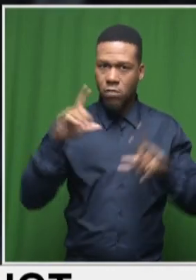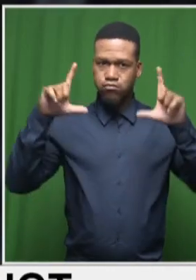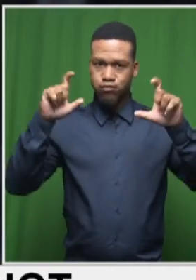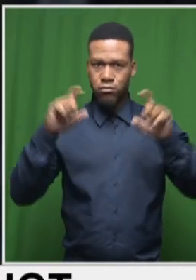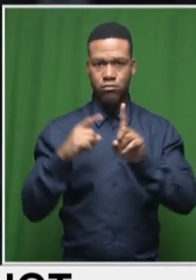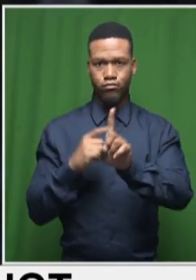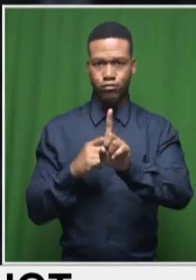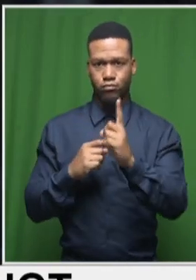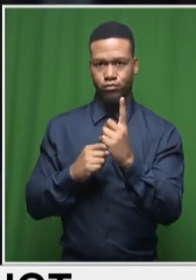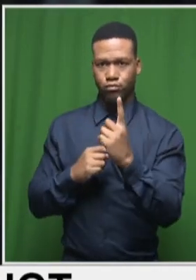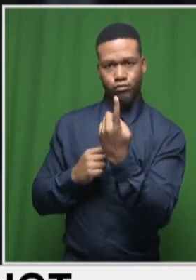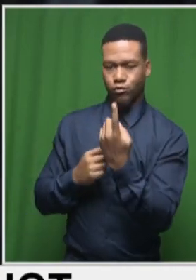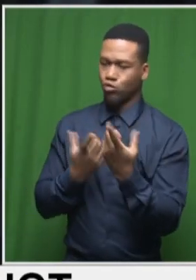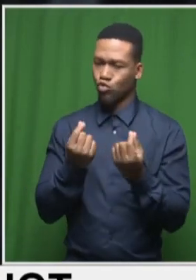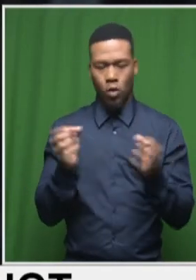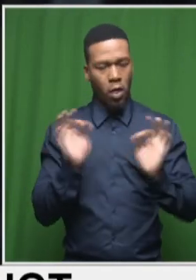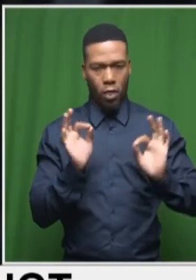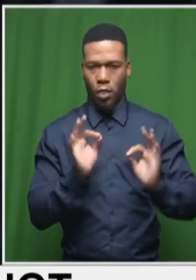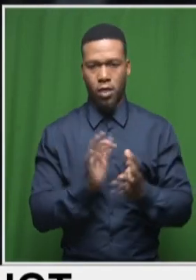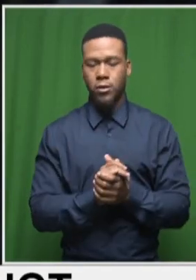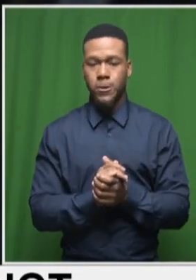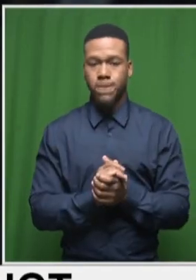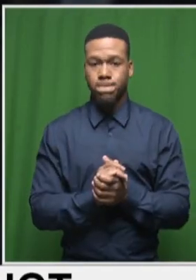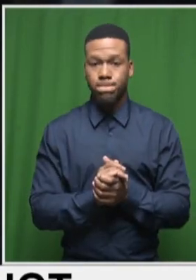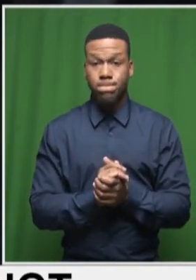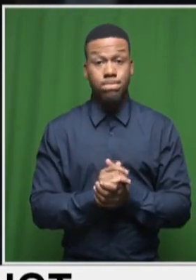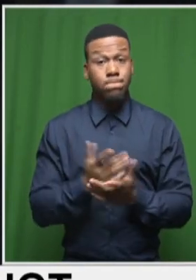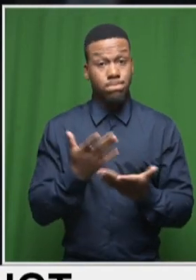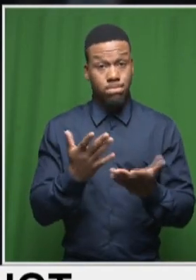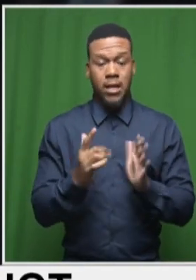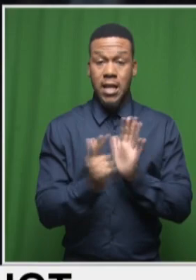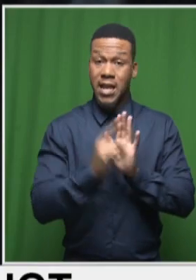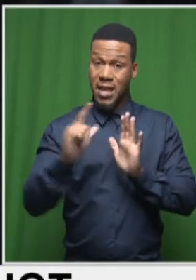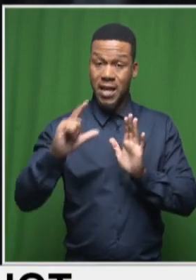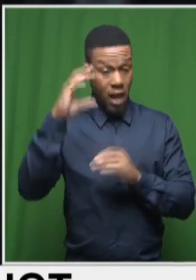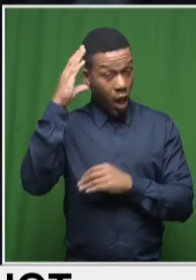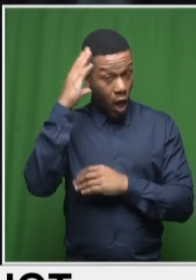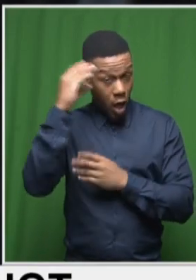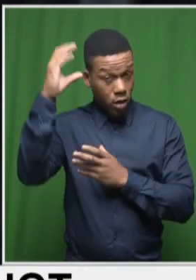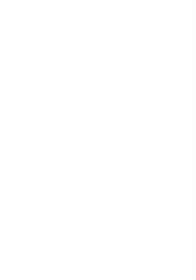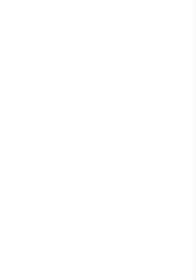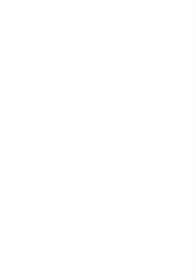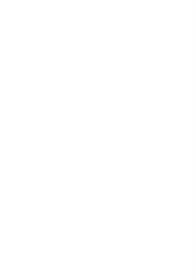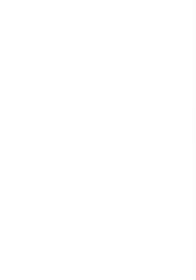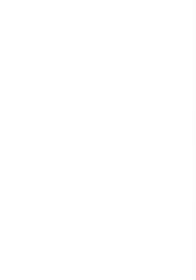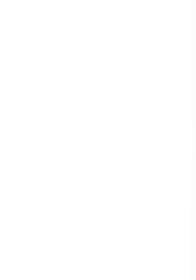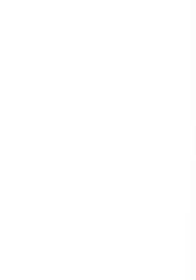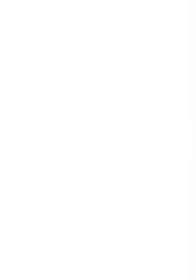Times reporter. Legal experts say any trial is more than a year away.